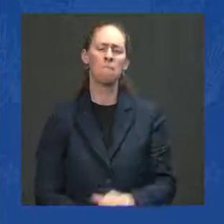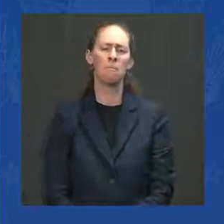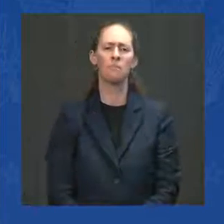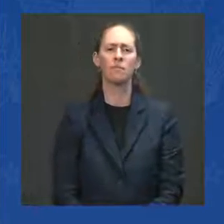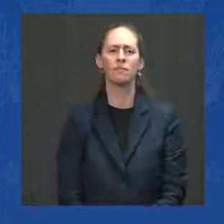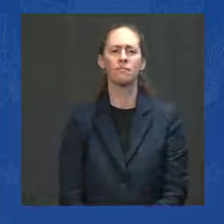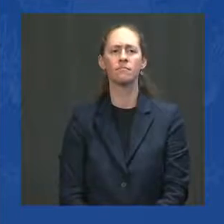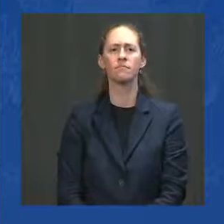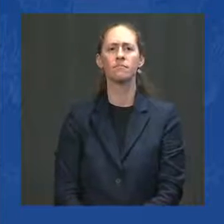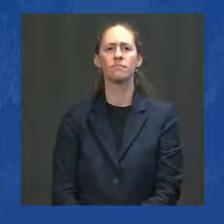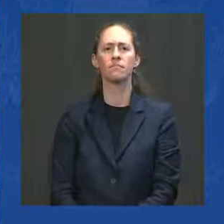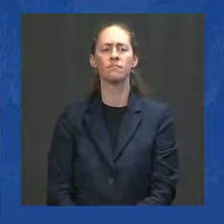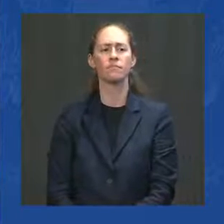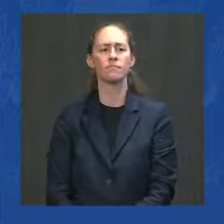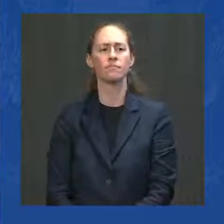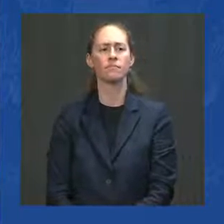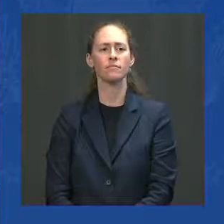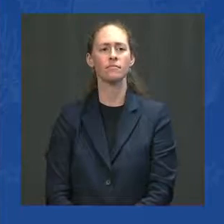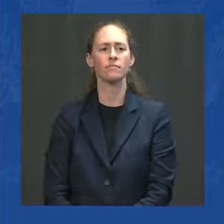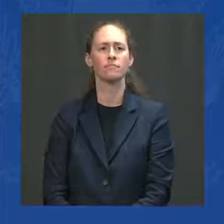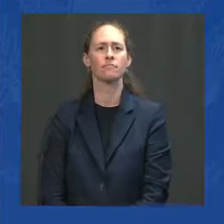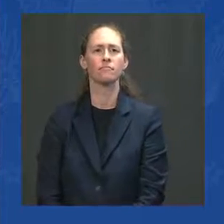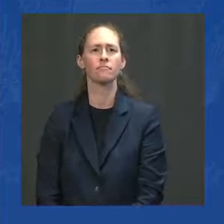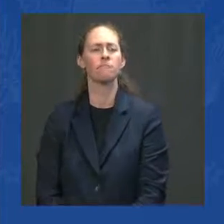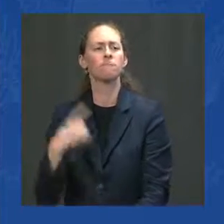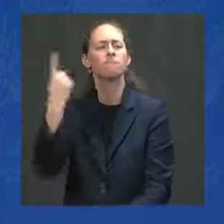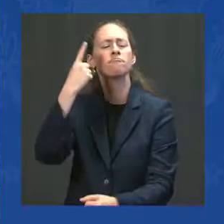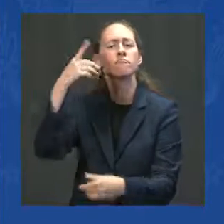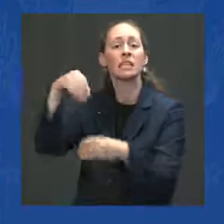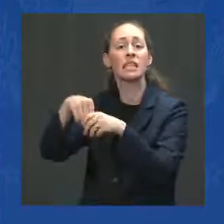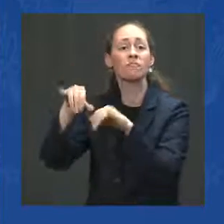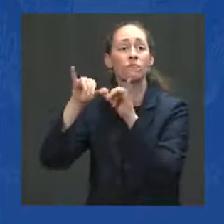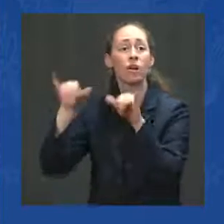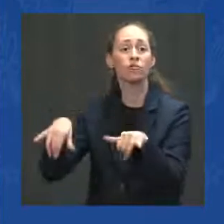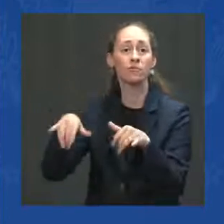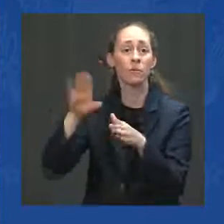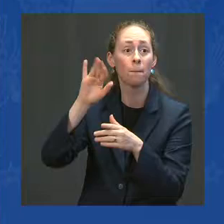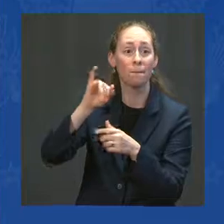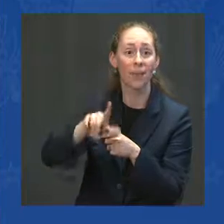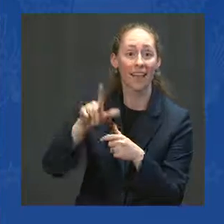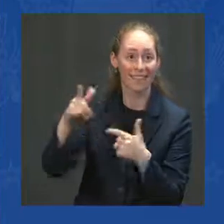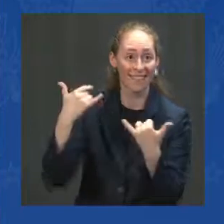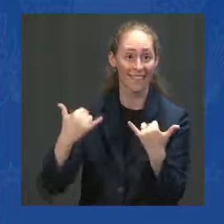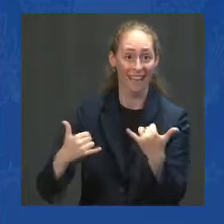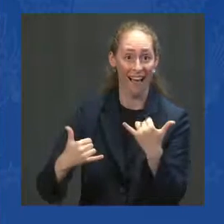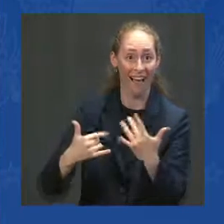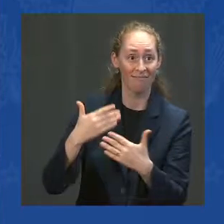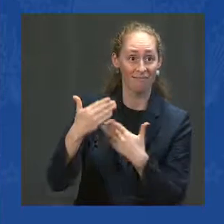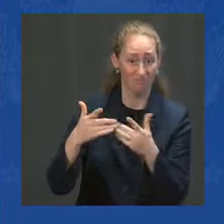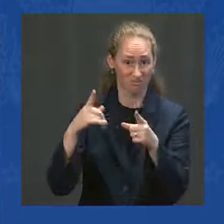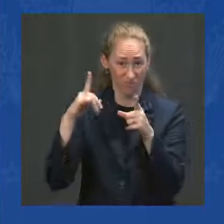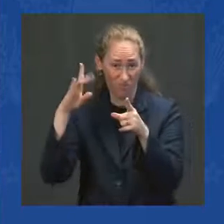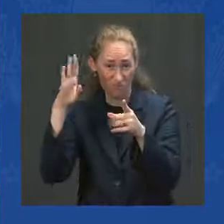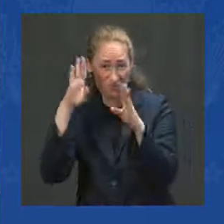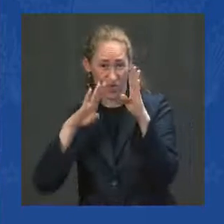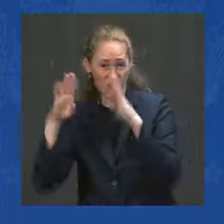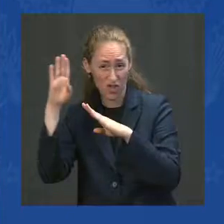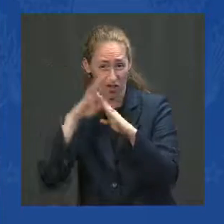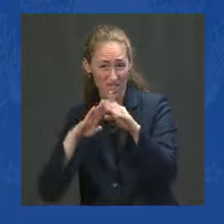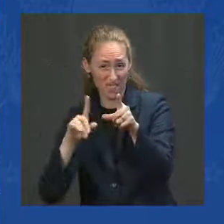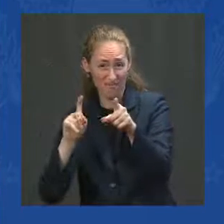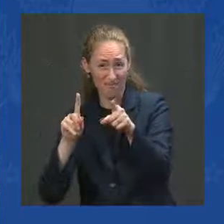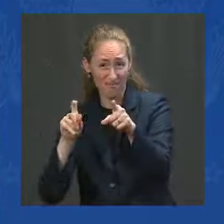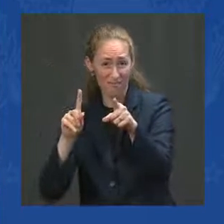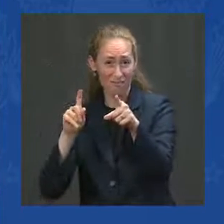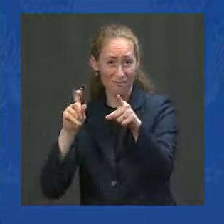the issue of the infrastructure bill and the work that you have ahead of you now, are you concerned that are you